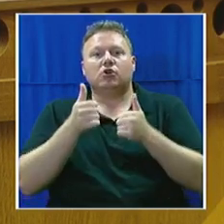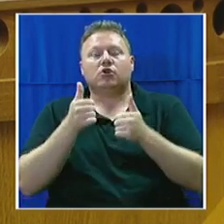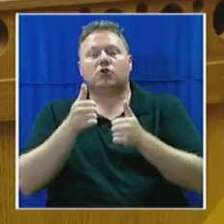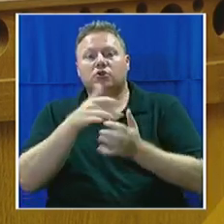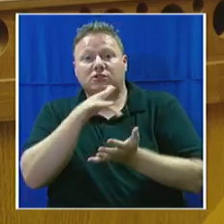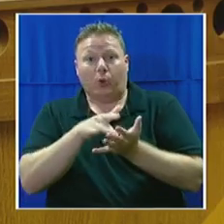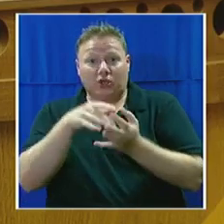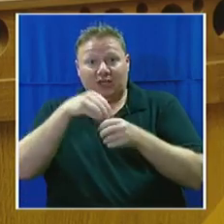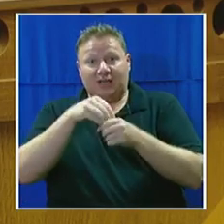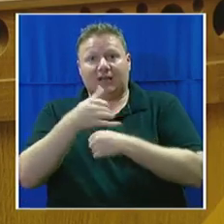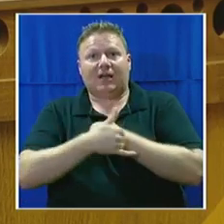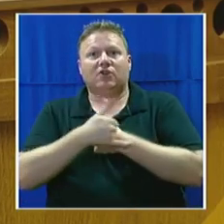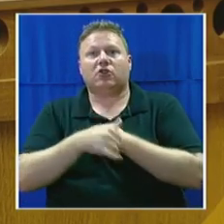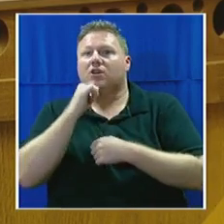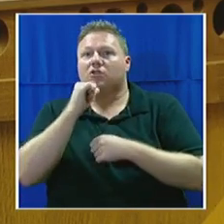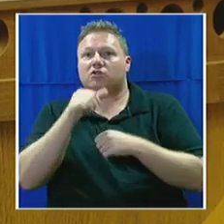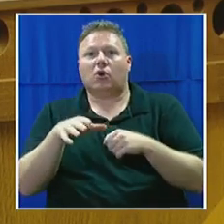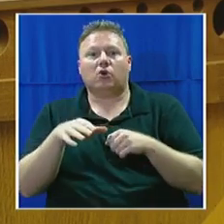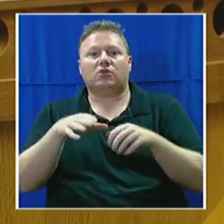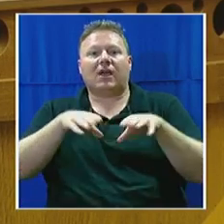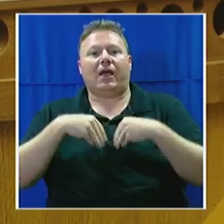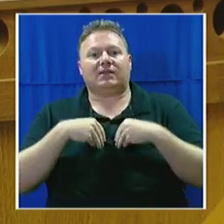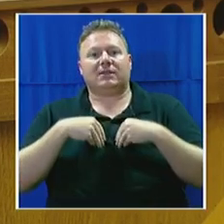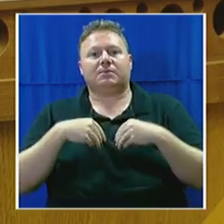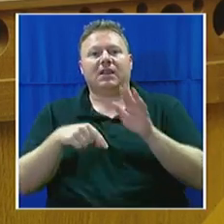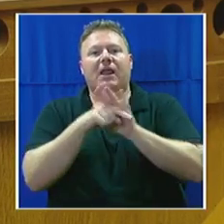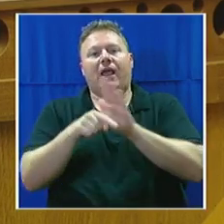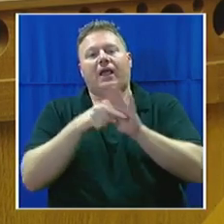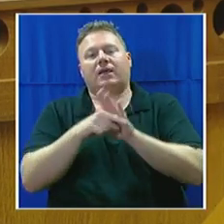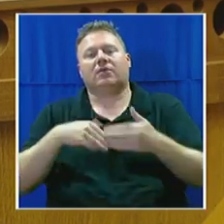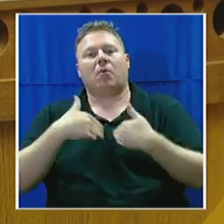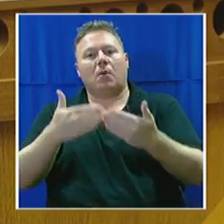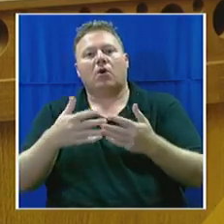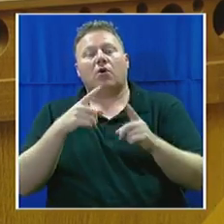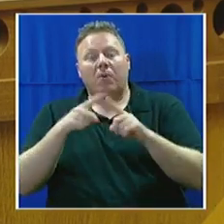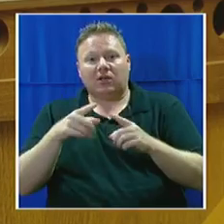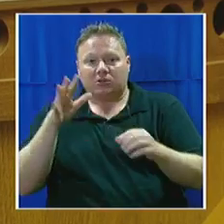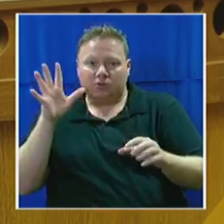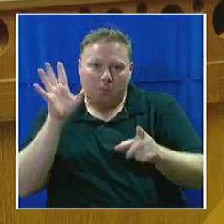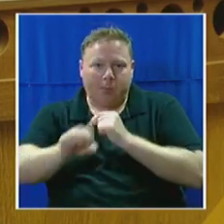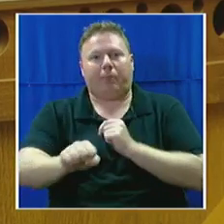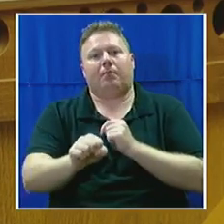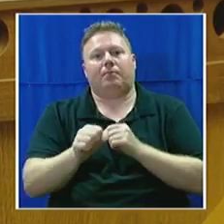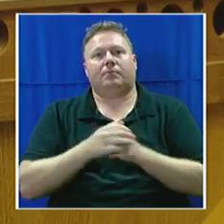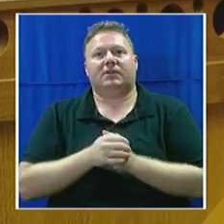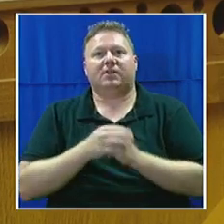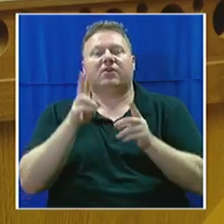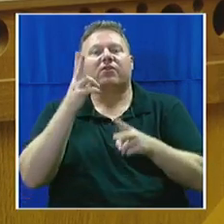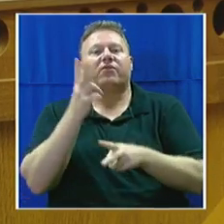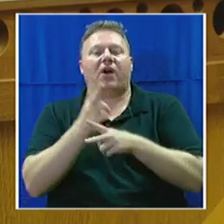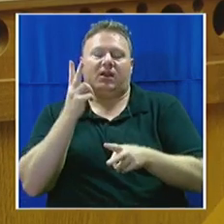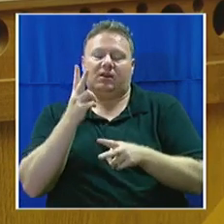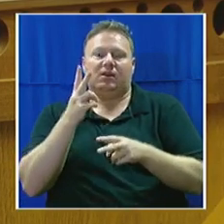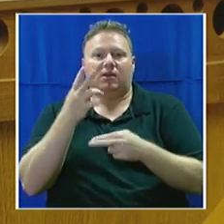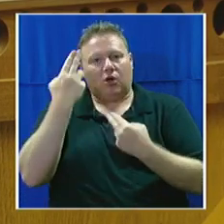us therefore not adopt a defeatist approach, but confront this virus head on. Finally, Deputy Speaker, Honorable